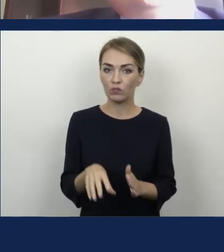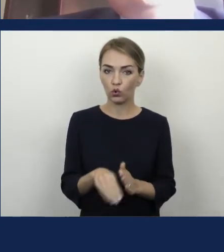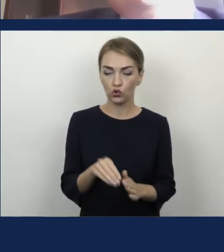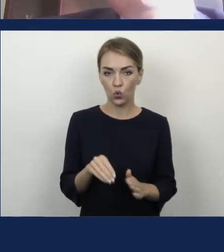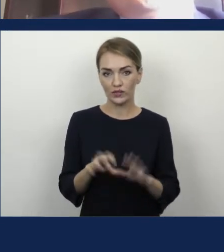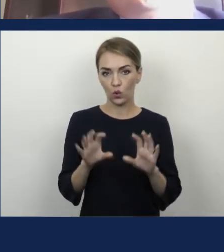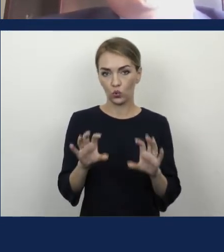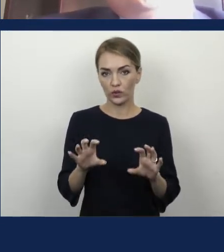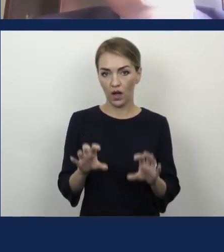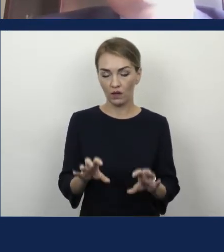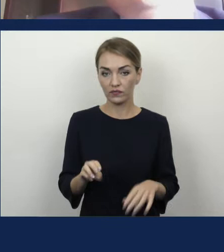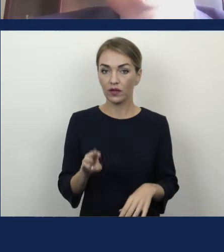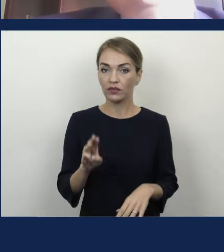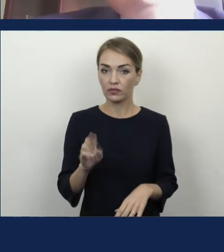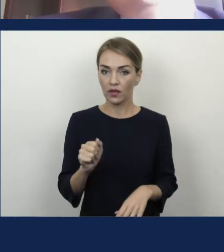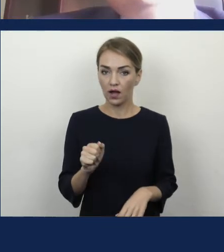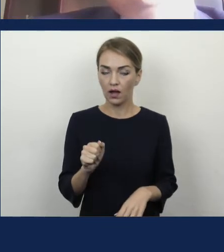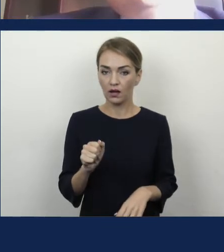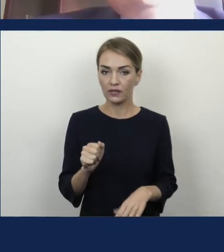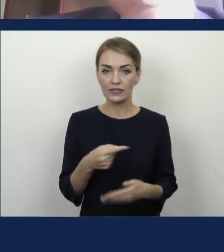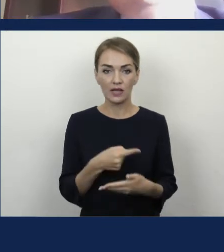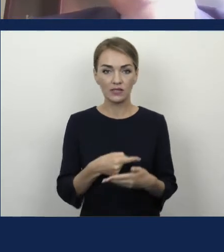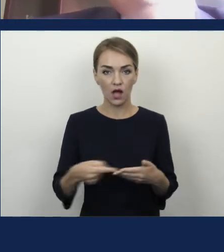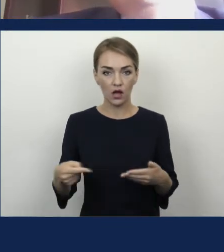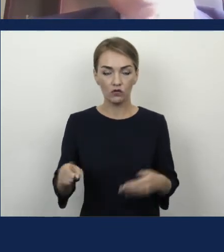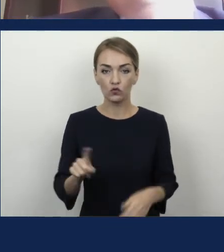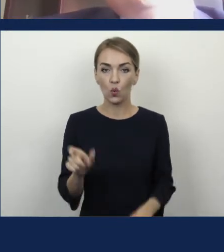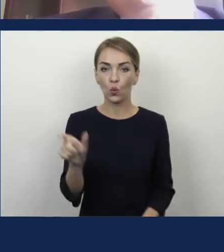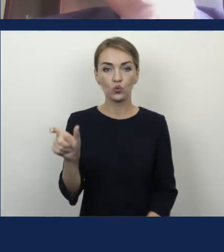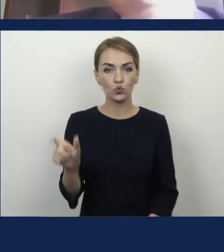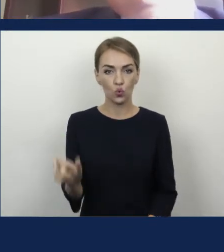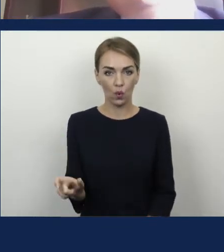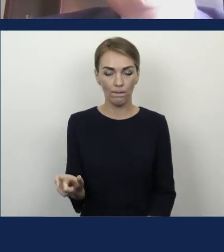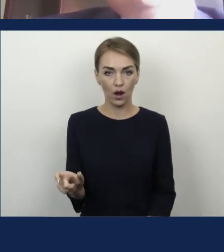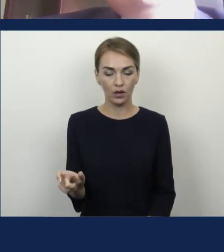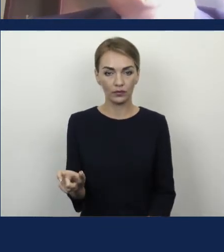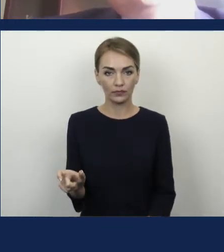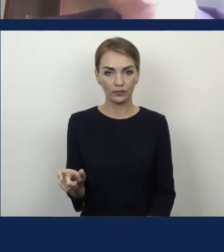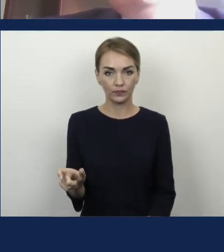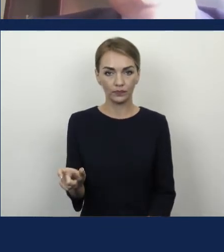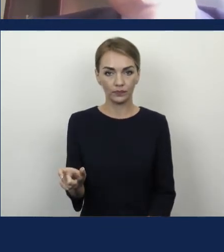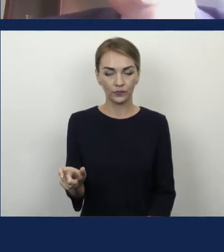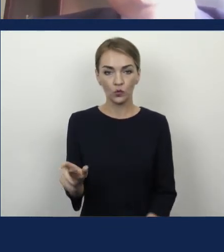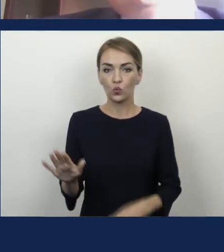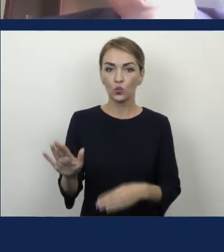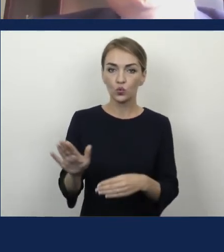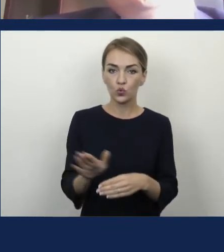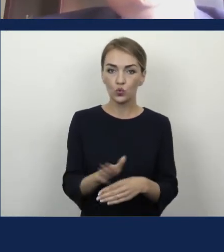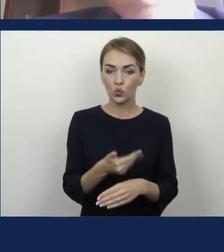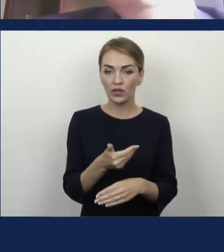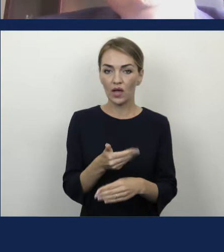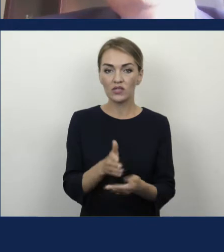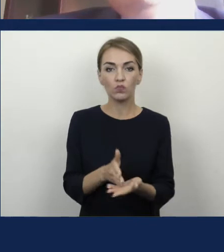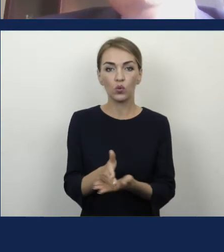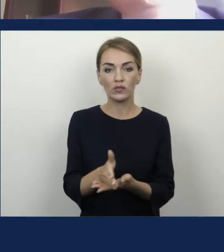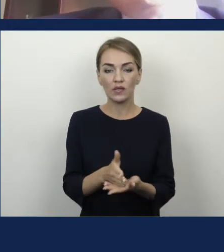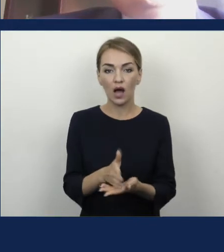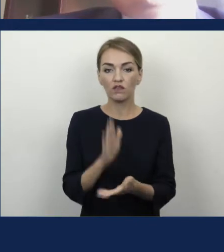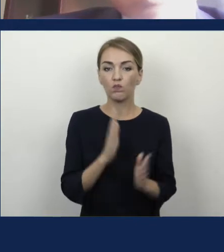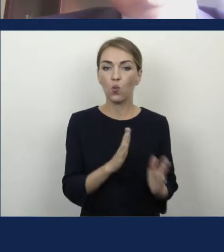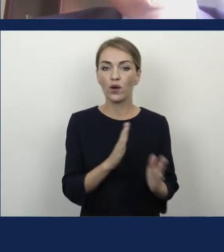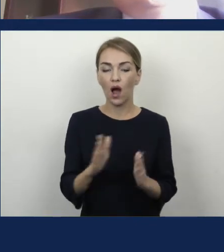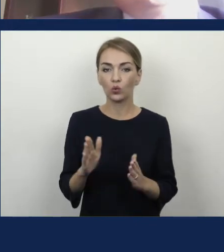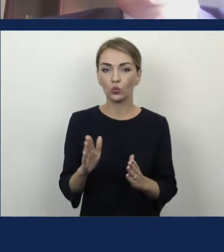noted that an impeached person who had committed the